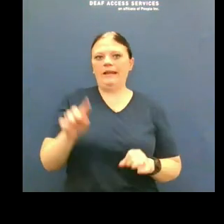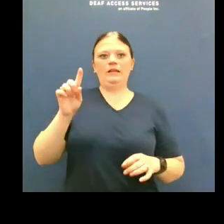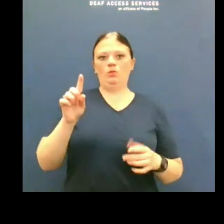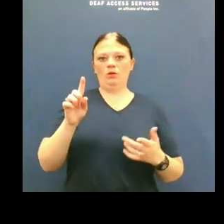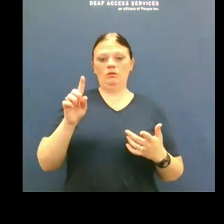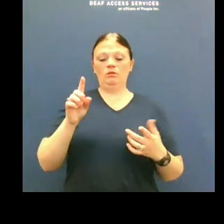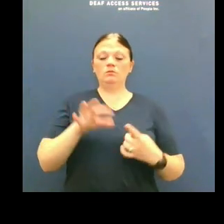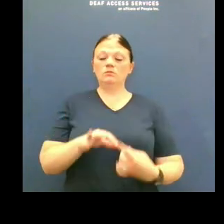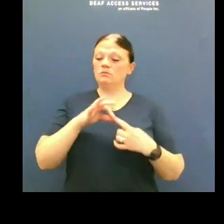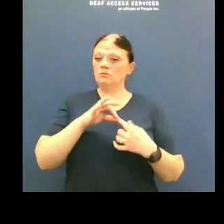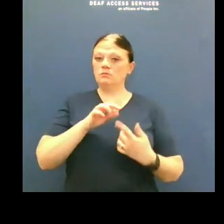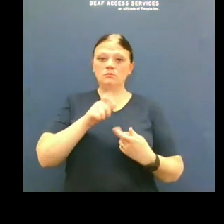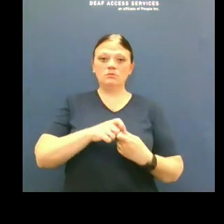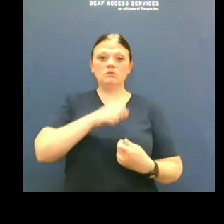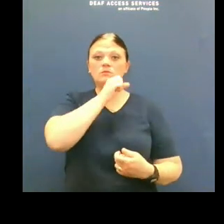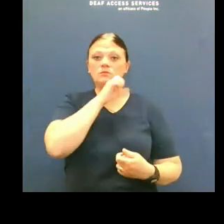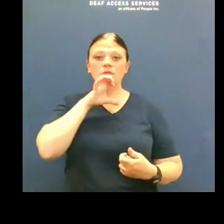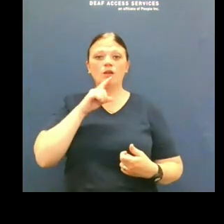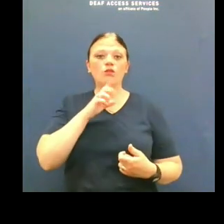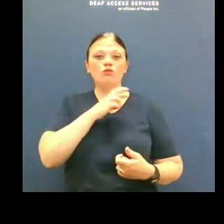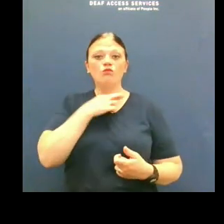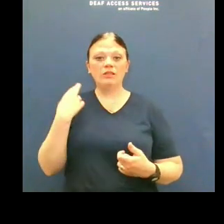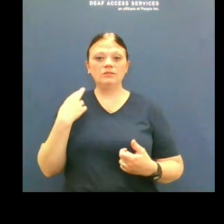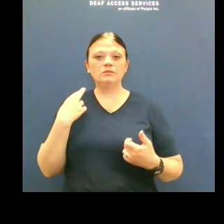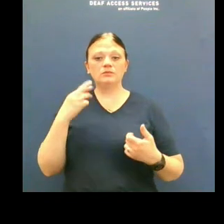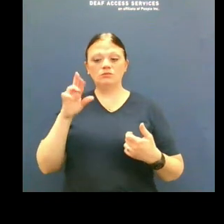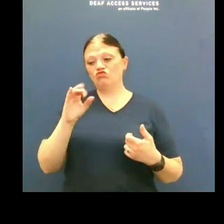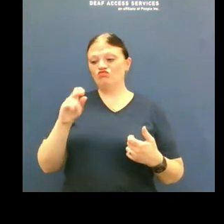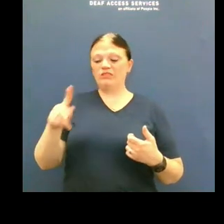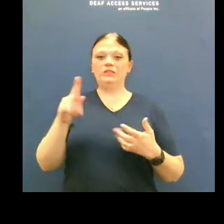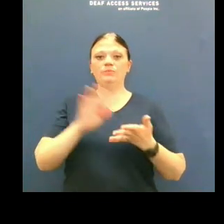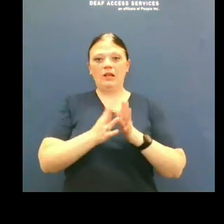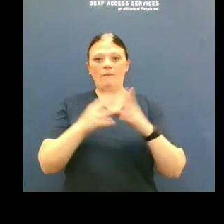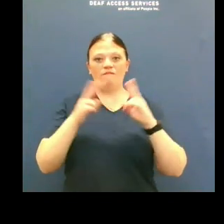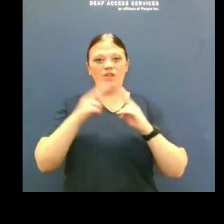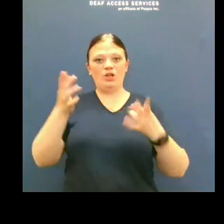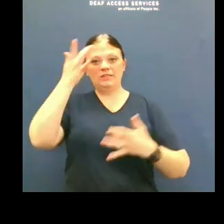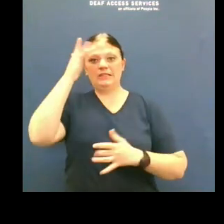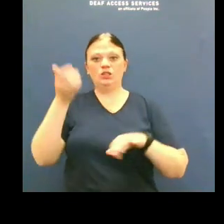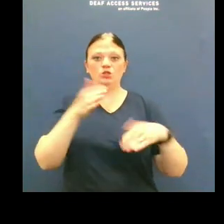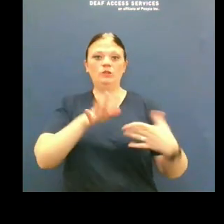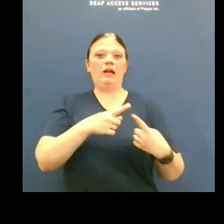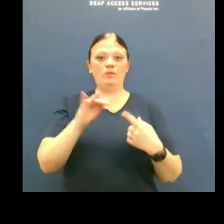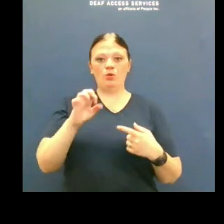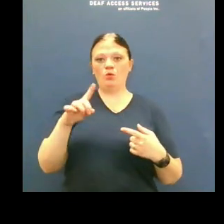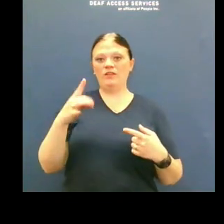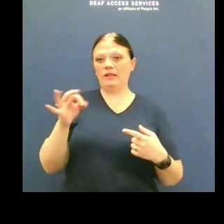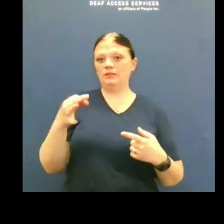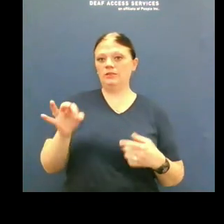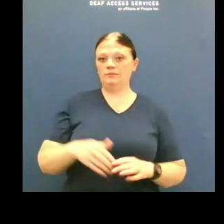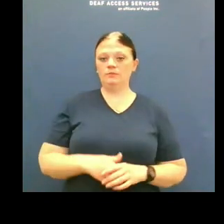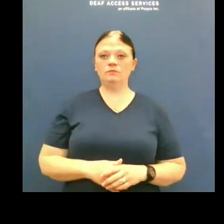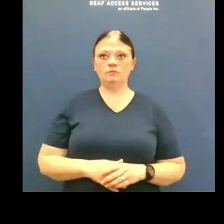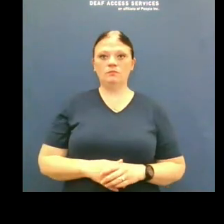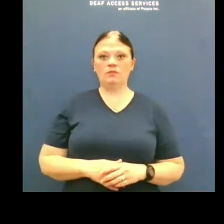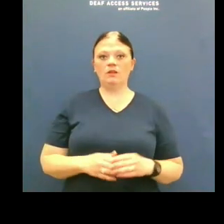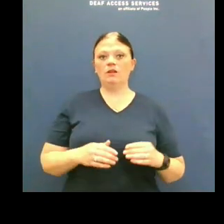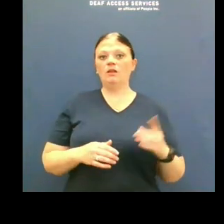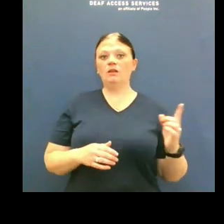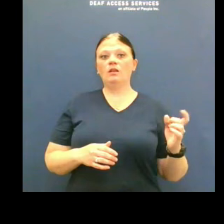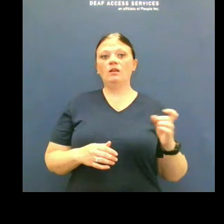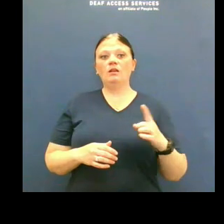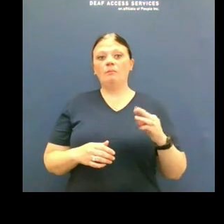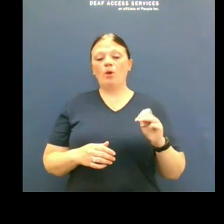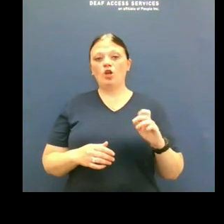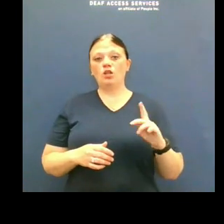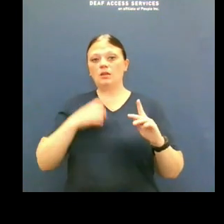are seniors, are at risk of becoming very sick and dying of COVID-19. If I could add, the